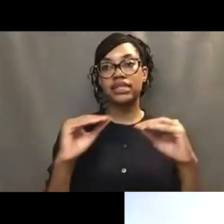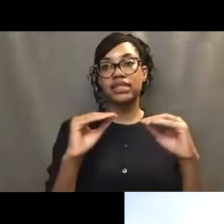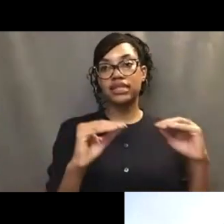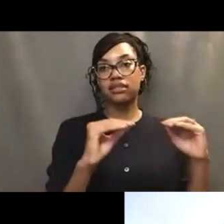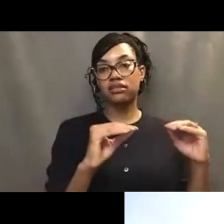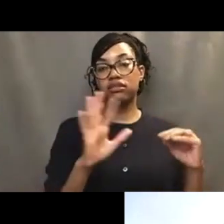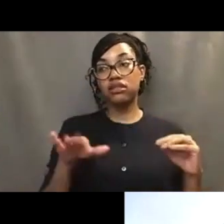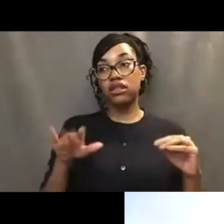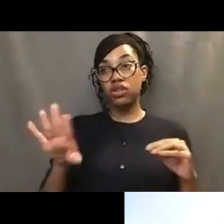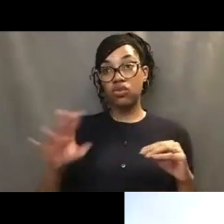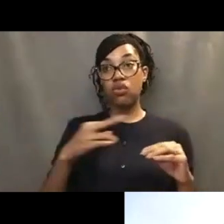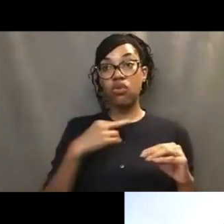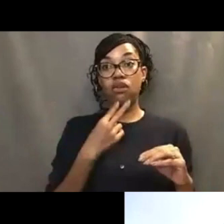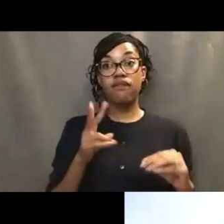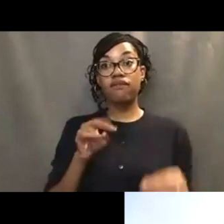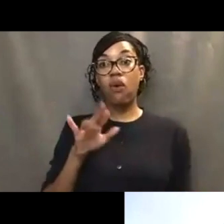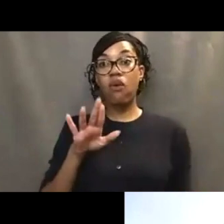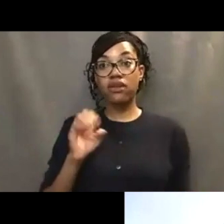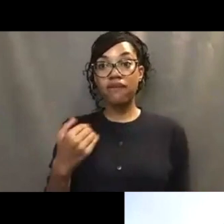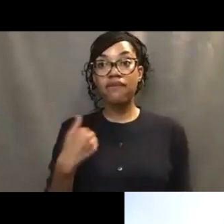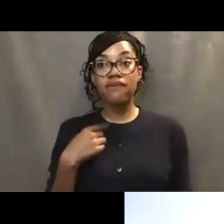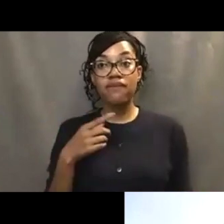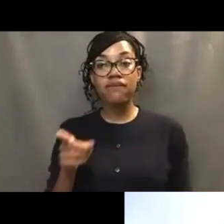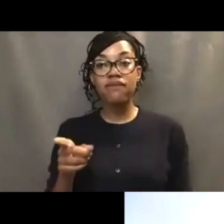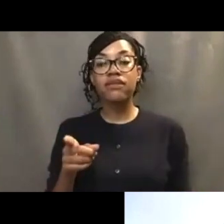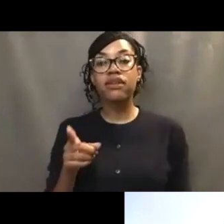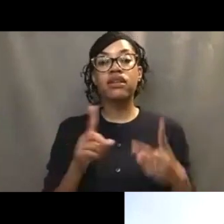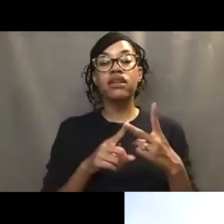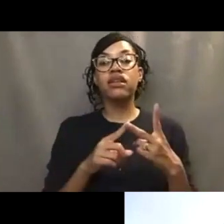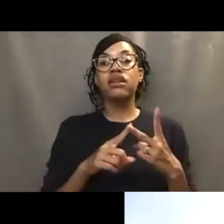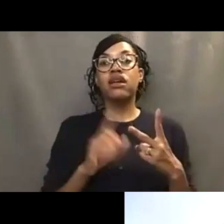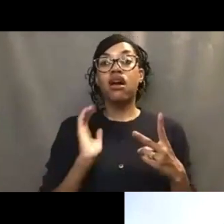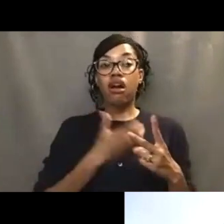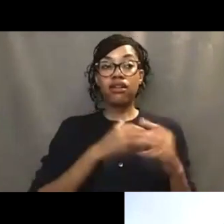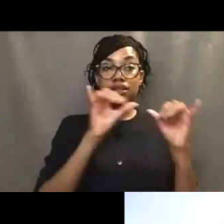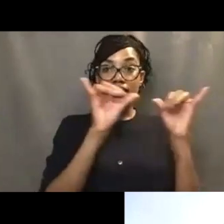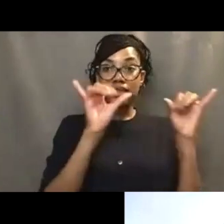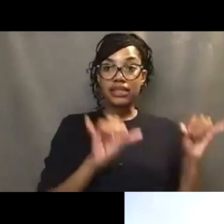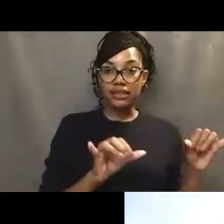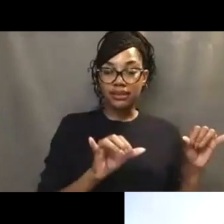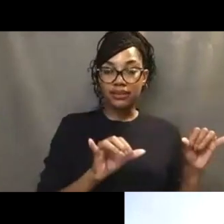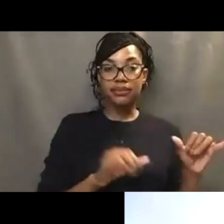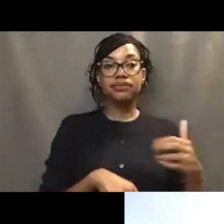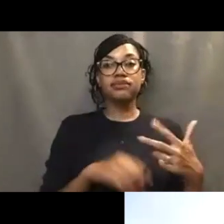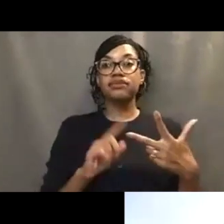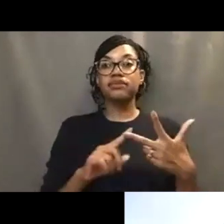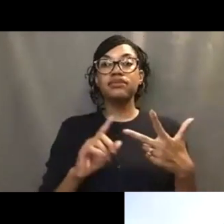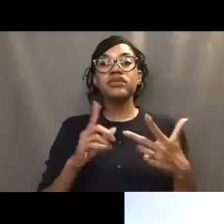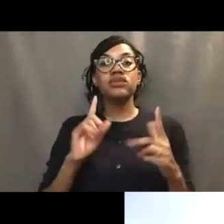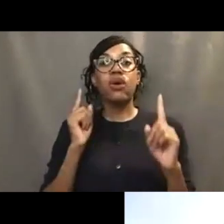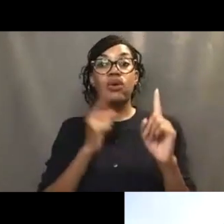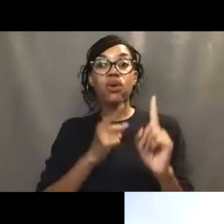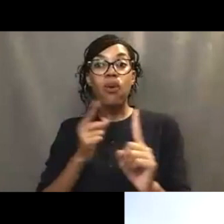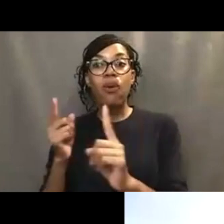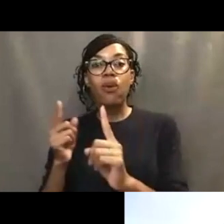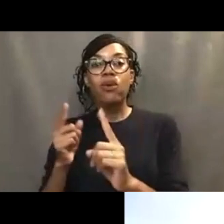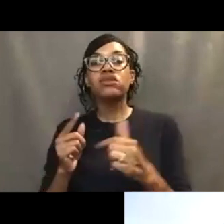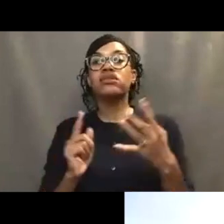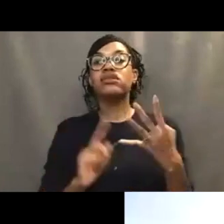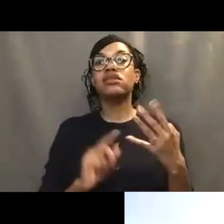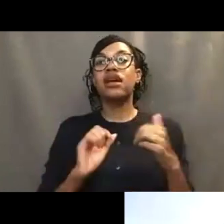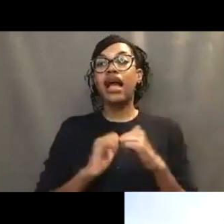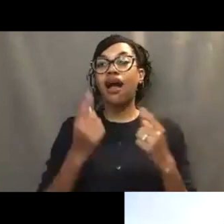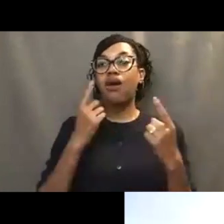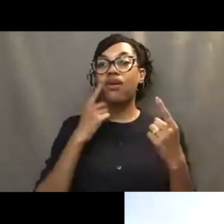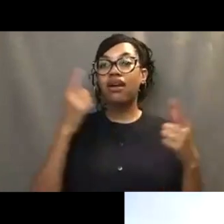is the structure we're working in. This is what we want to do and how it can actually get accomplished, because no one likes hitting their head